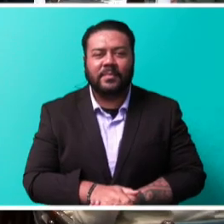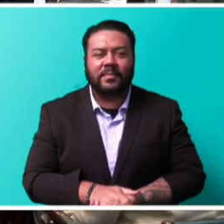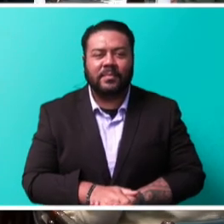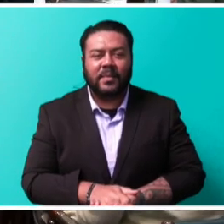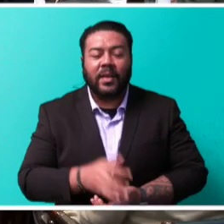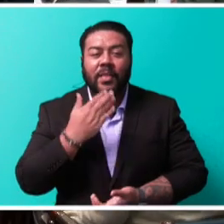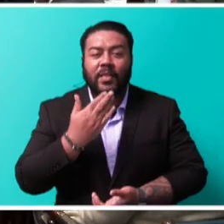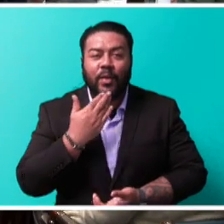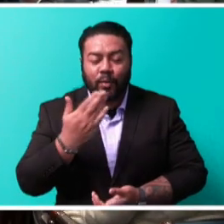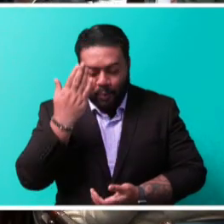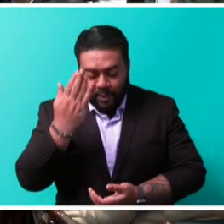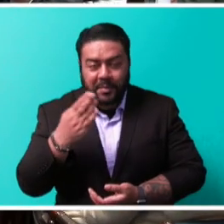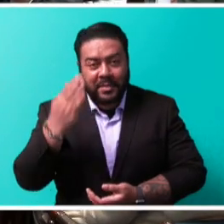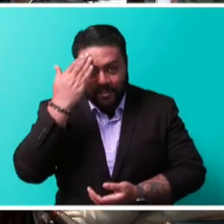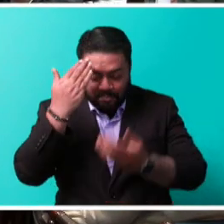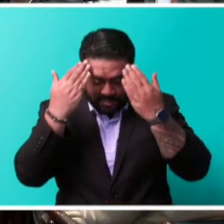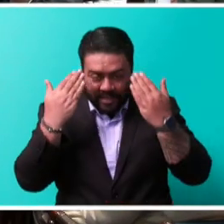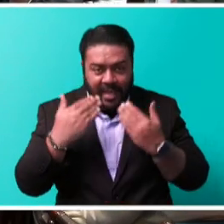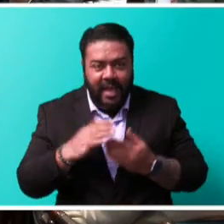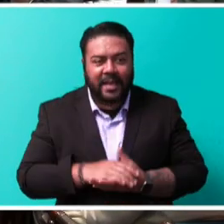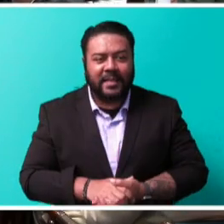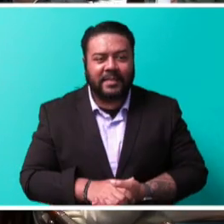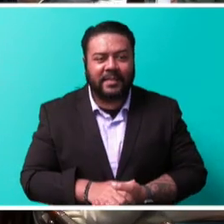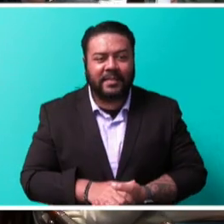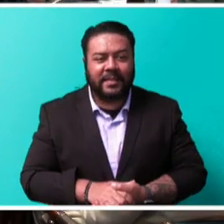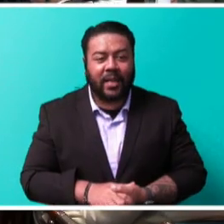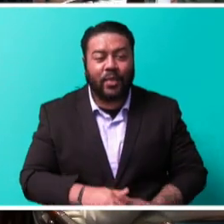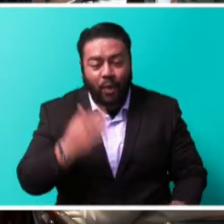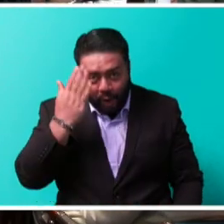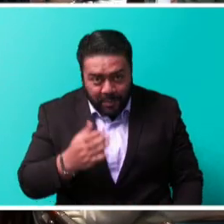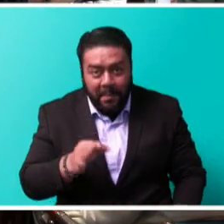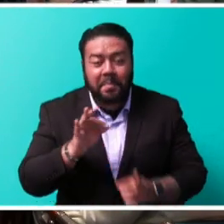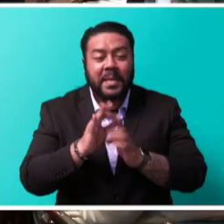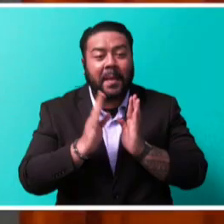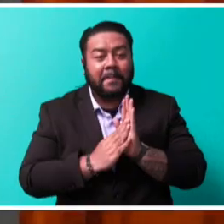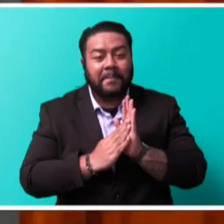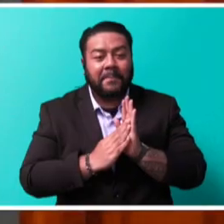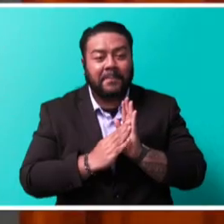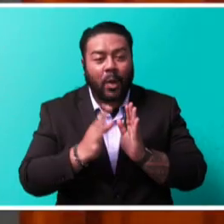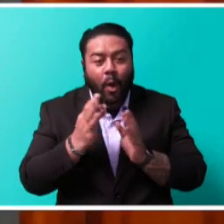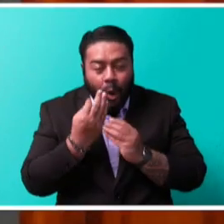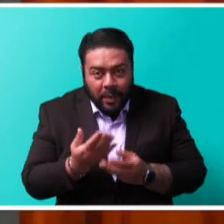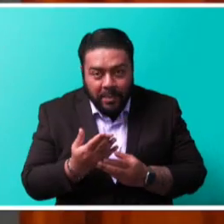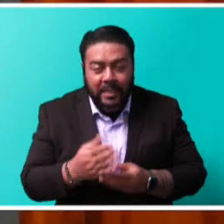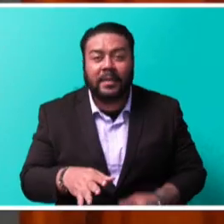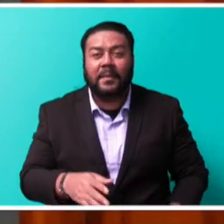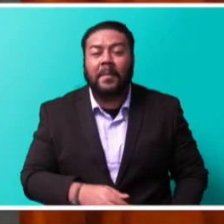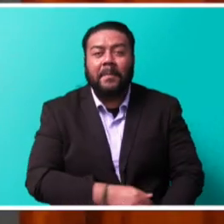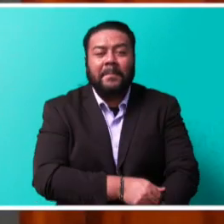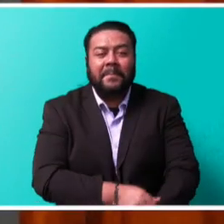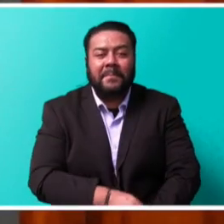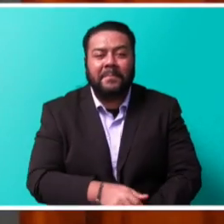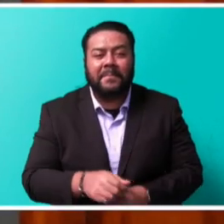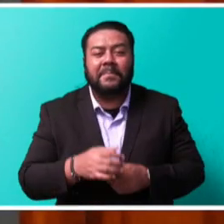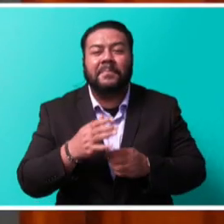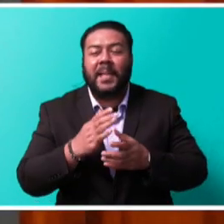Thank you, Honourable Speaker. Honourable Speaker, the Honourable Prime Minister, Honourable Cabinet Ministers and Assistant